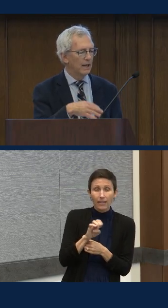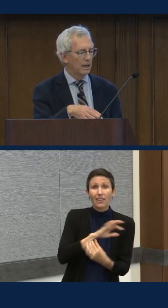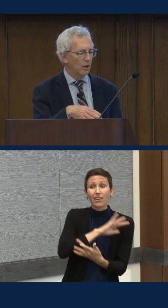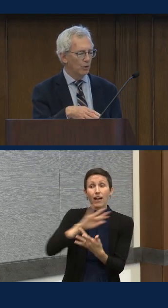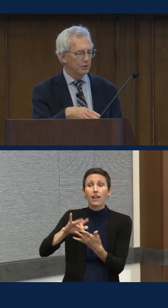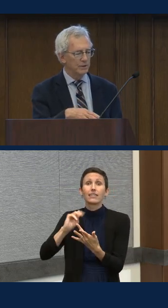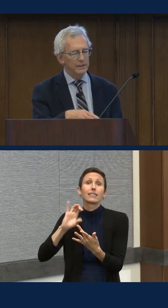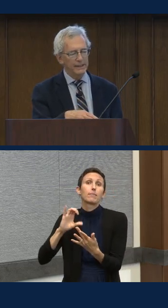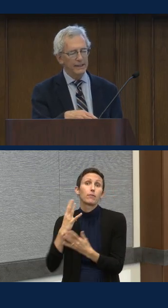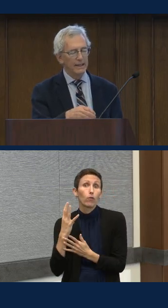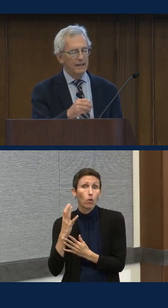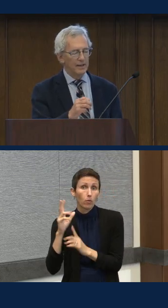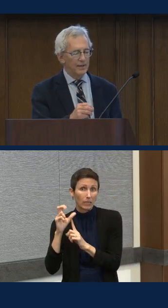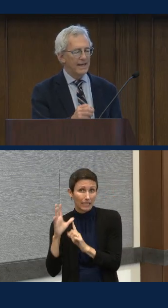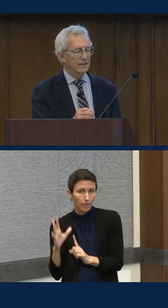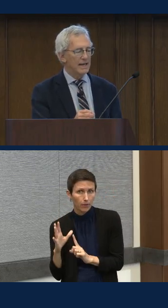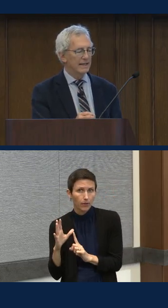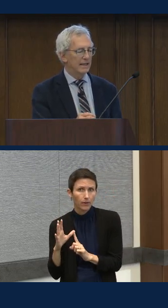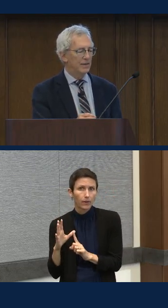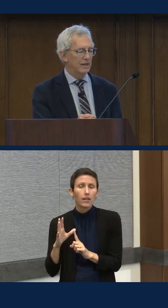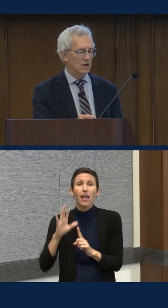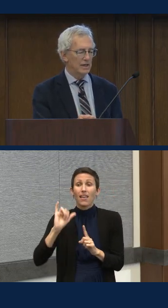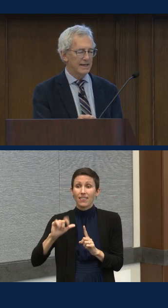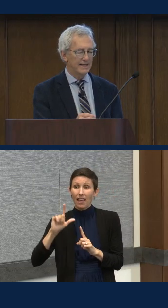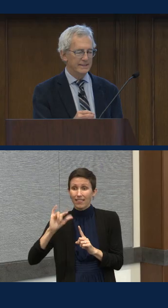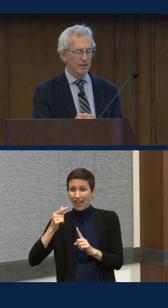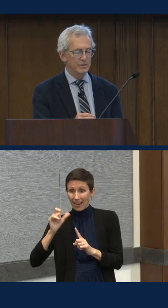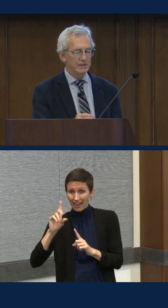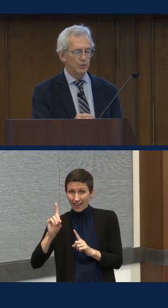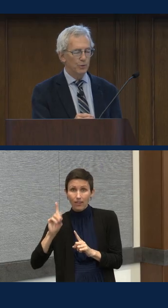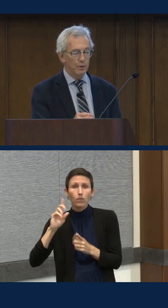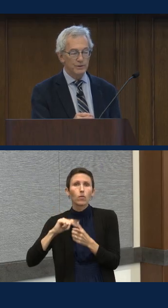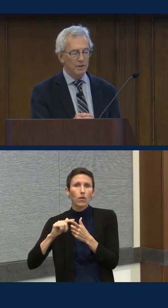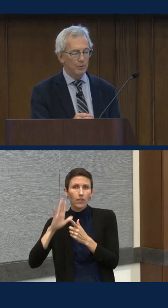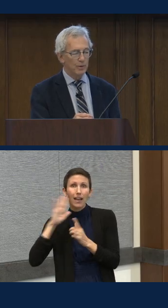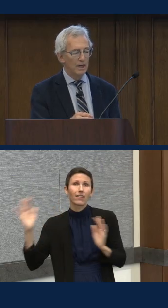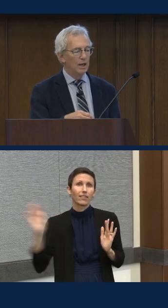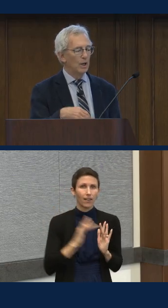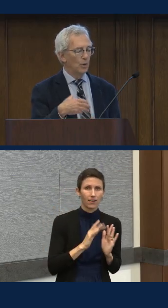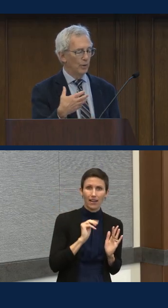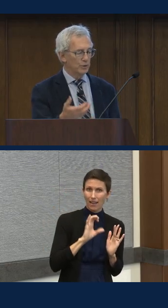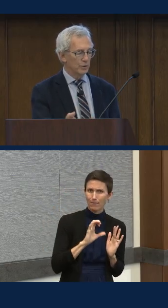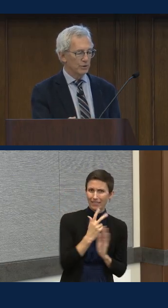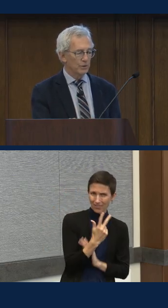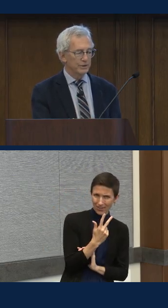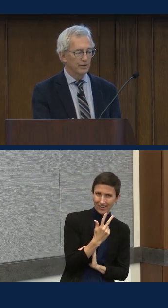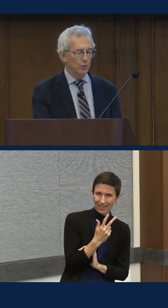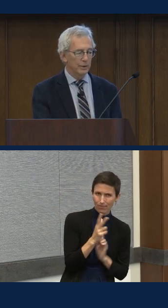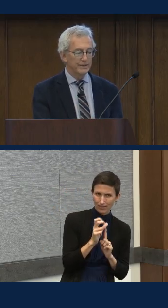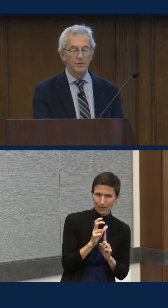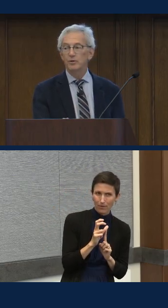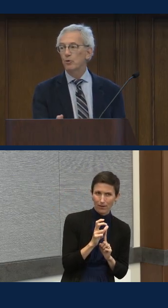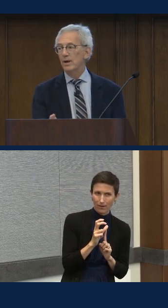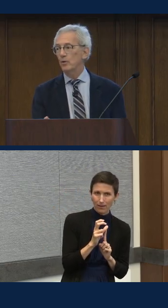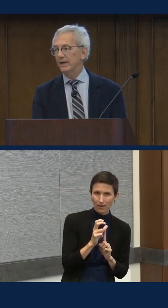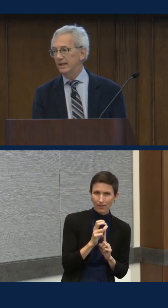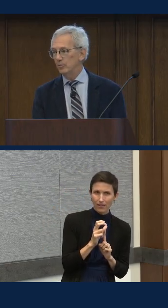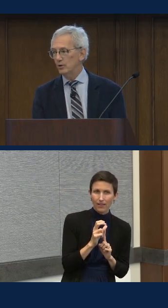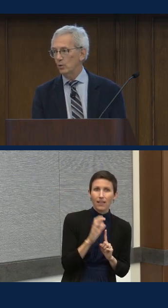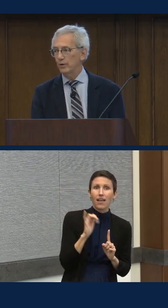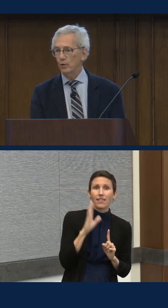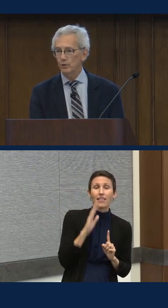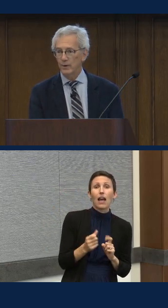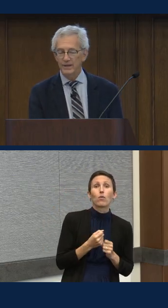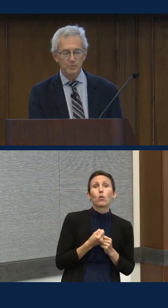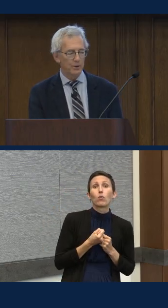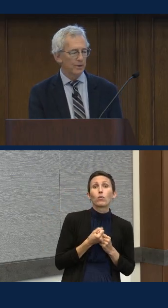receptor. Ultimately, that ligand then contacts the MC3 receptor, which results in the release of the primary